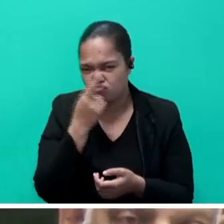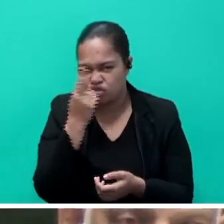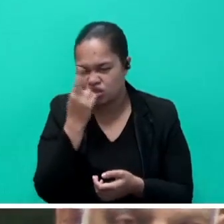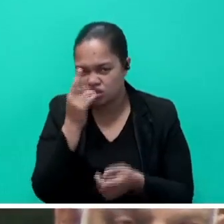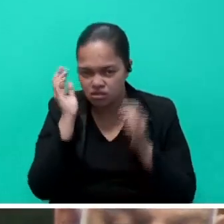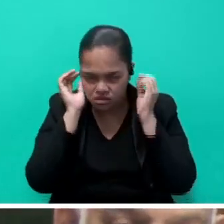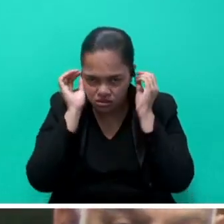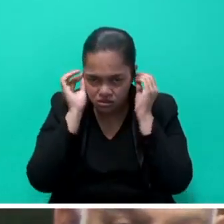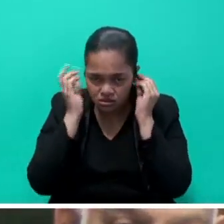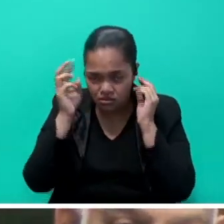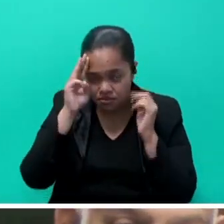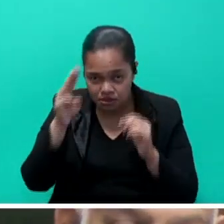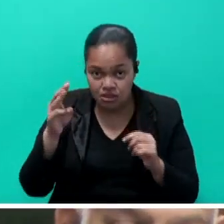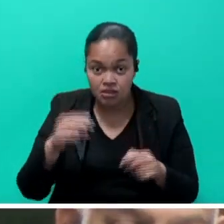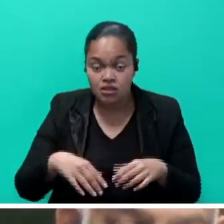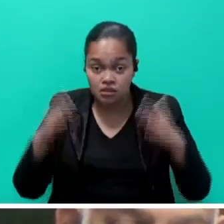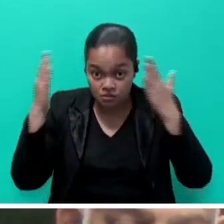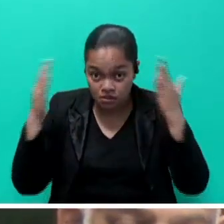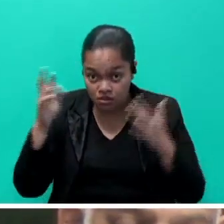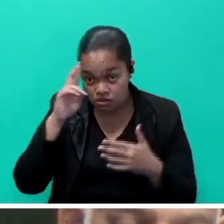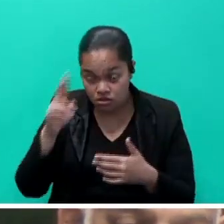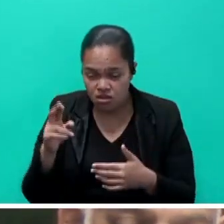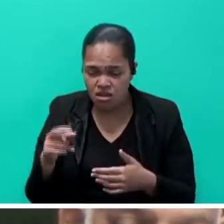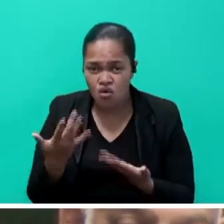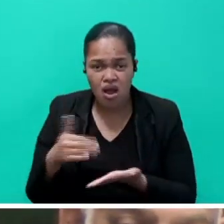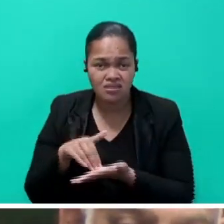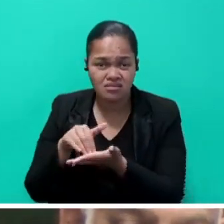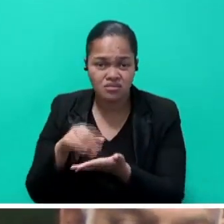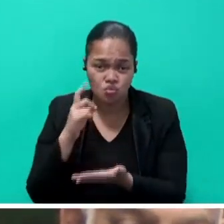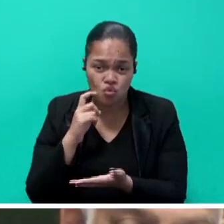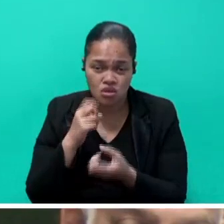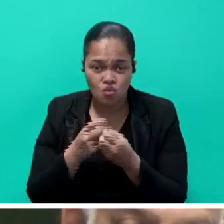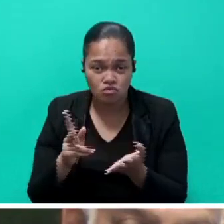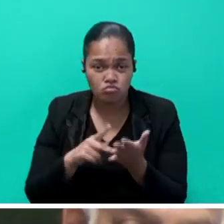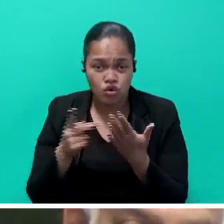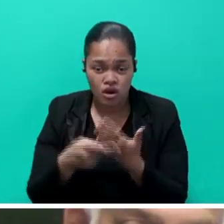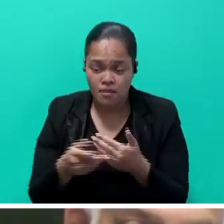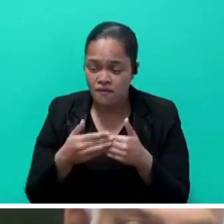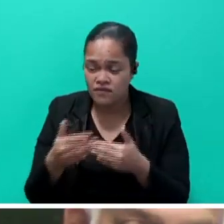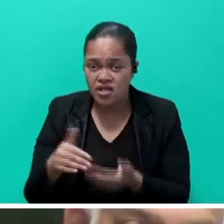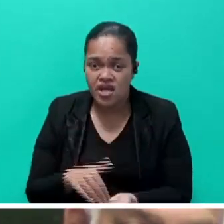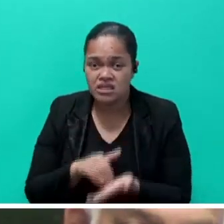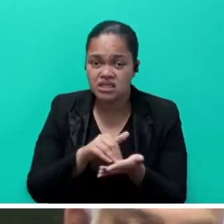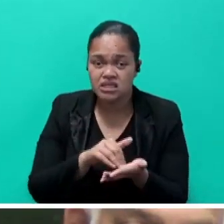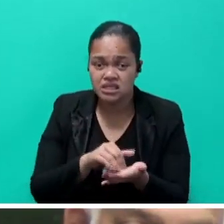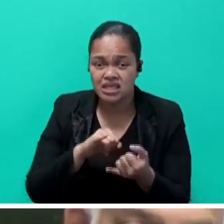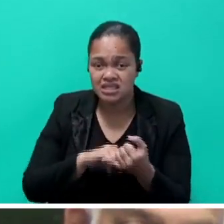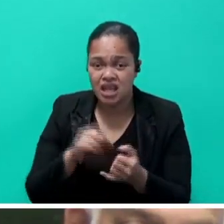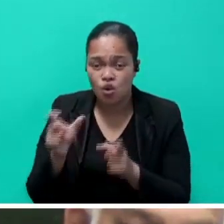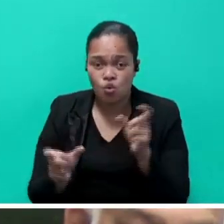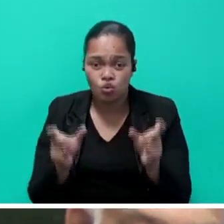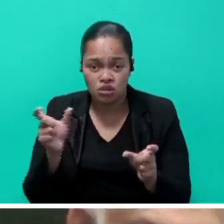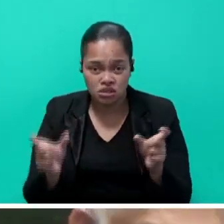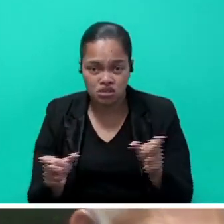Mr. Speaker, sir, to assist with the current waterways programs and to further assist stakeholders as